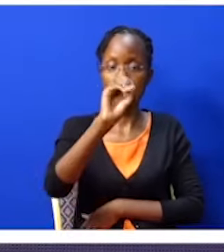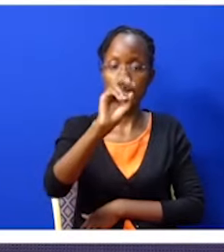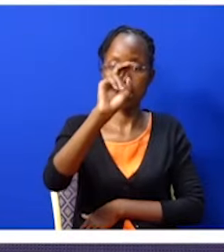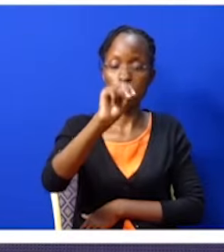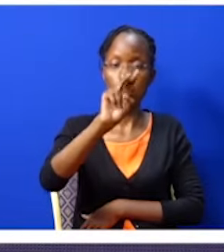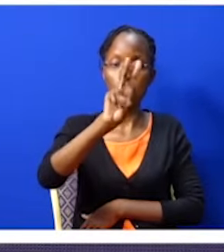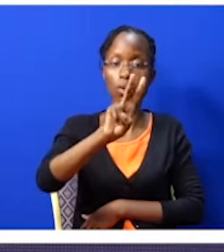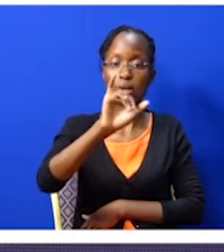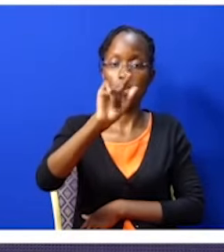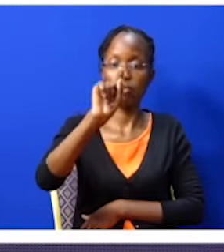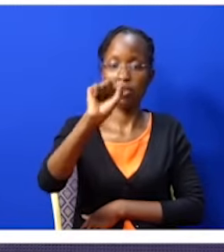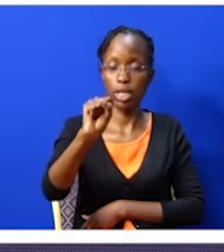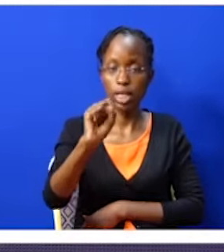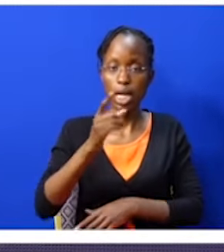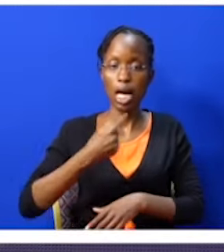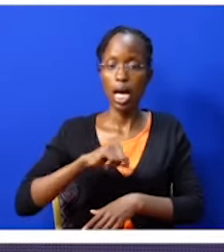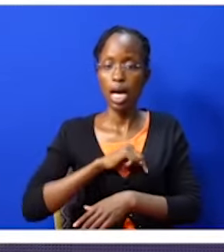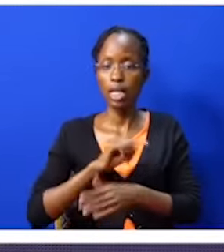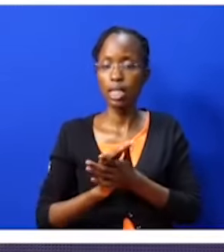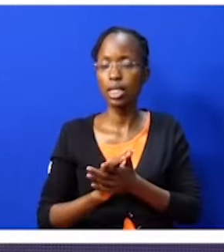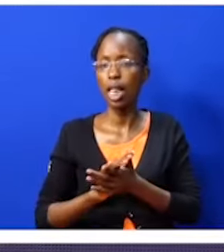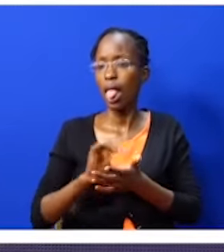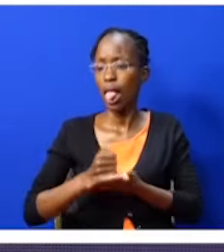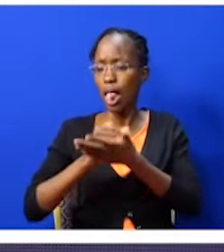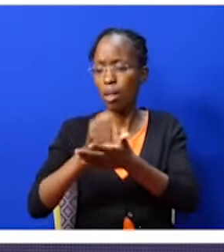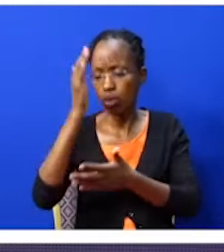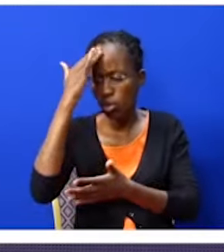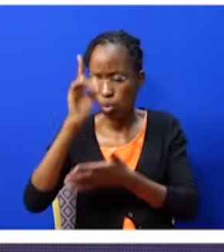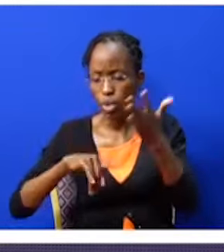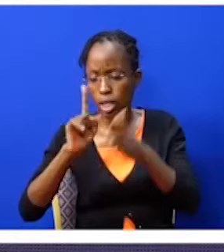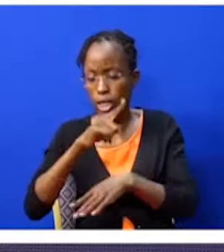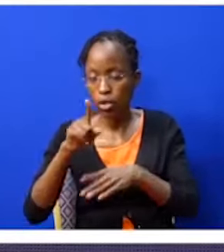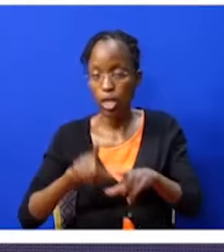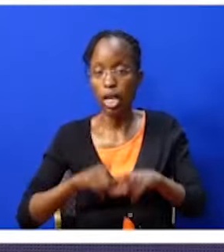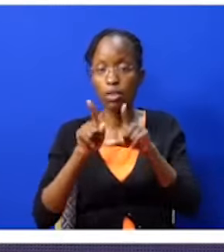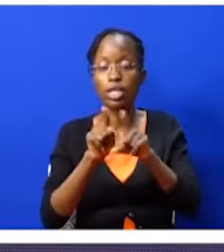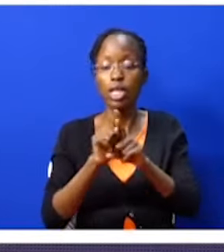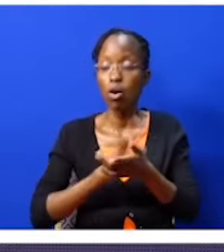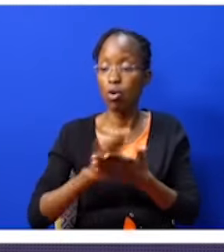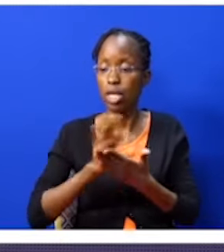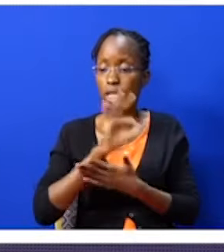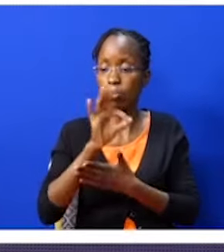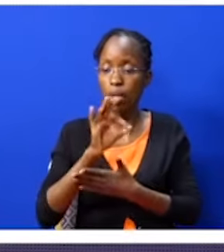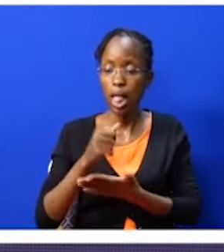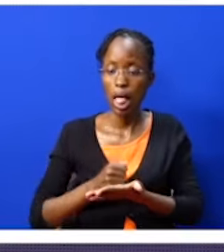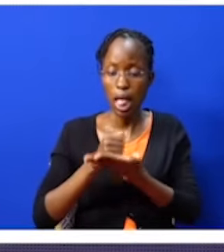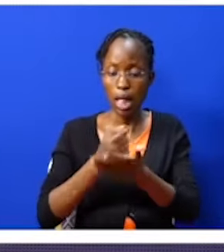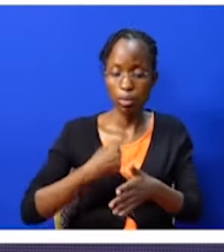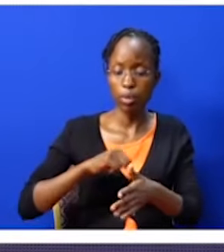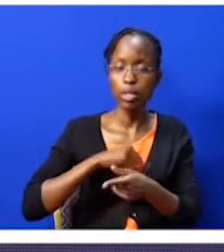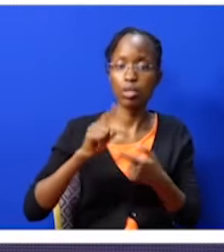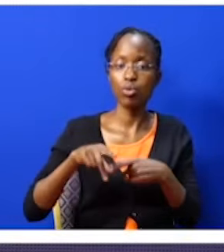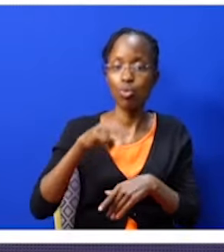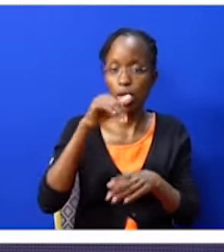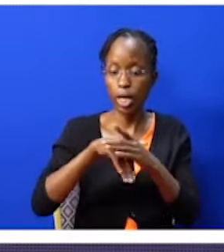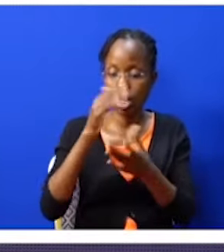a light on all the things in your life that may be wrong. The Holy Spirit shows us right from wrong and helps us walk in the truth of